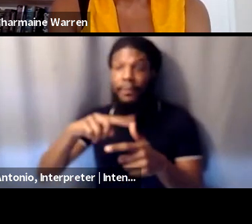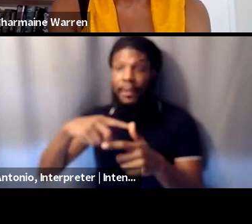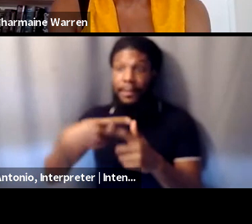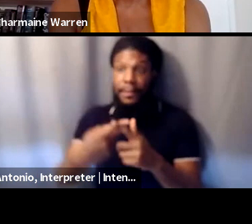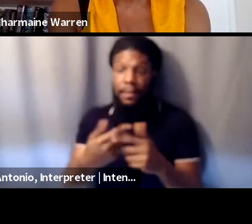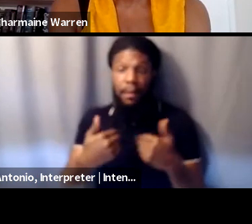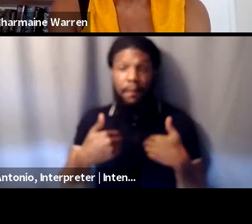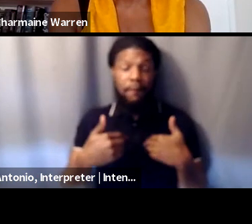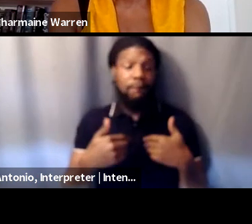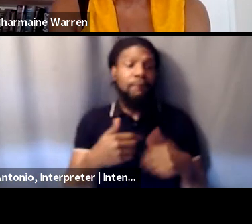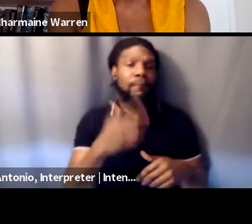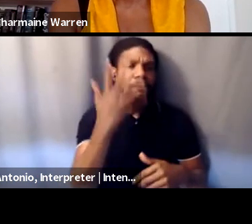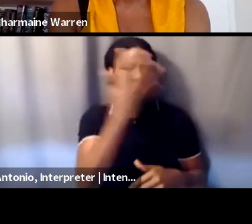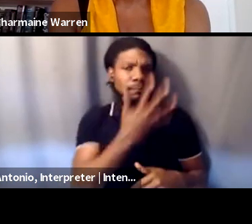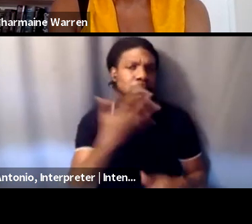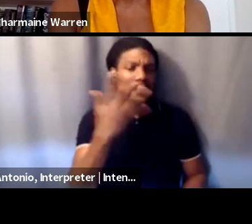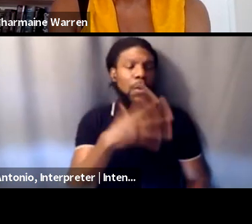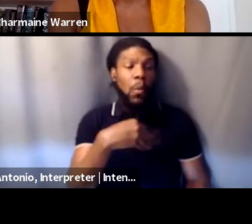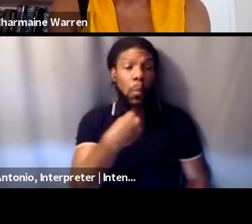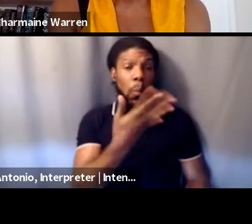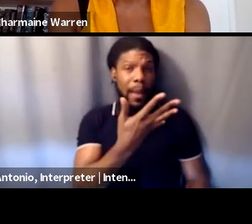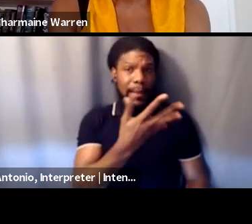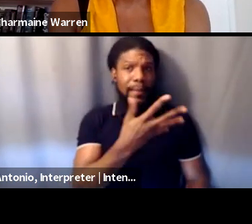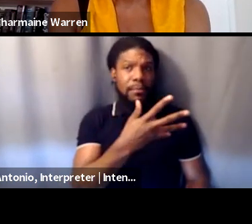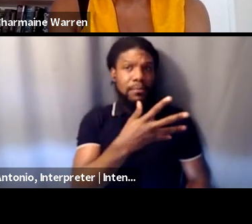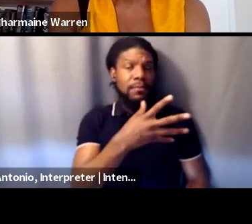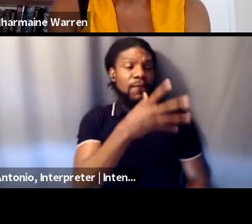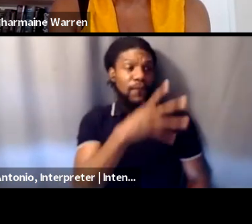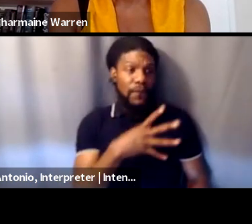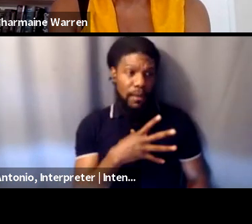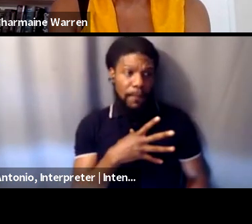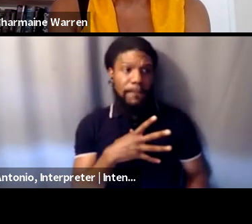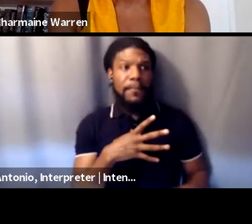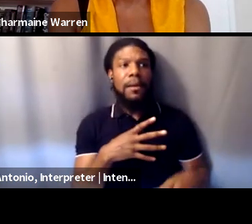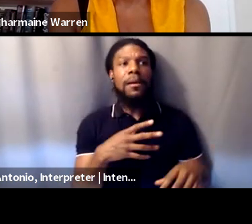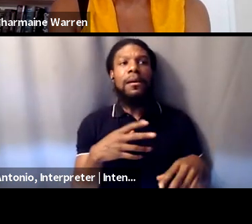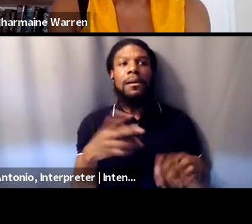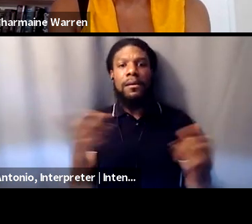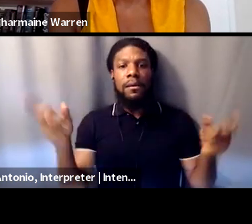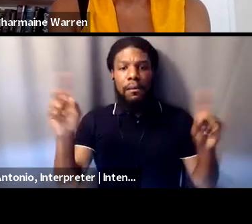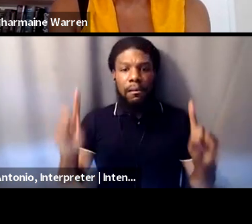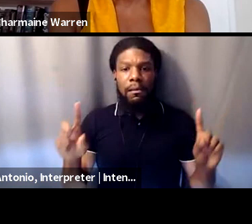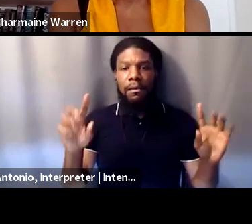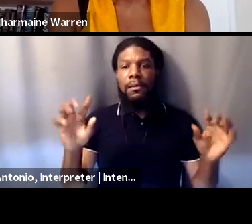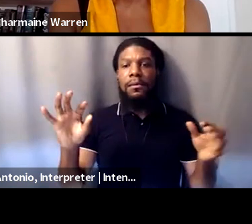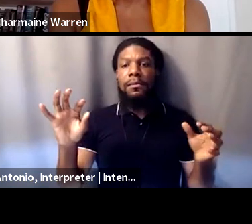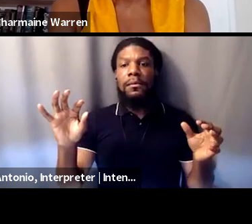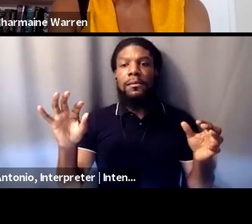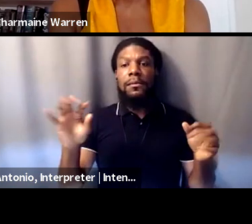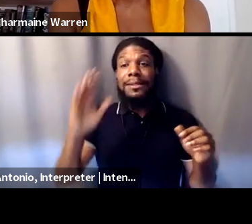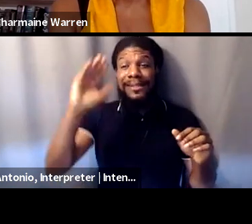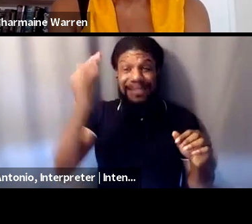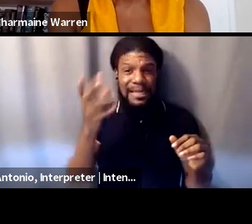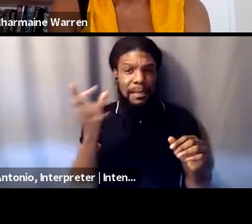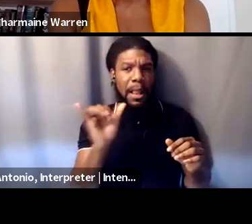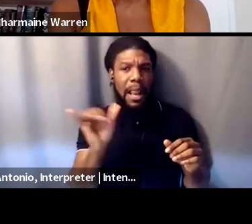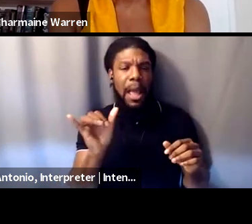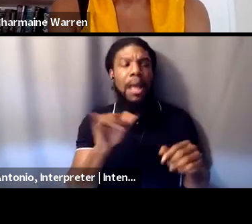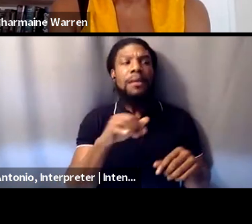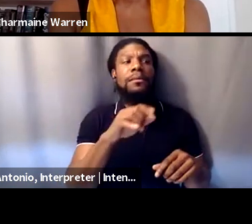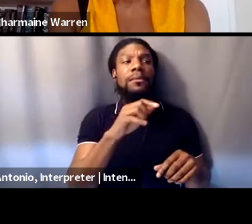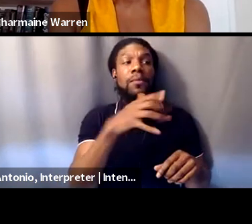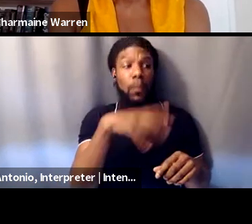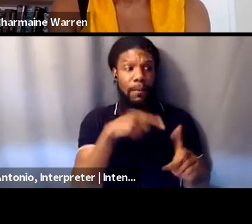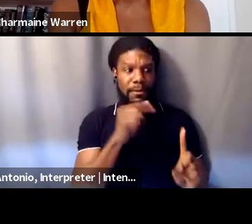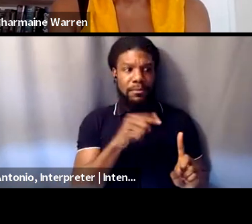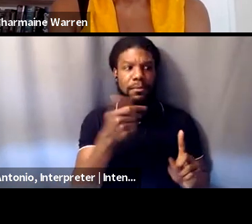figure on the left, looking as if she is about to bathe this Black woman's feet. And you read